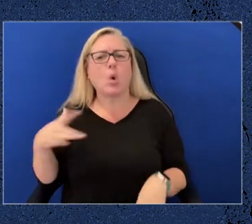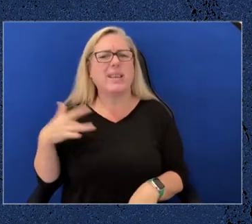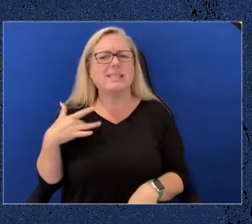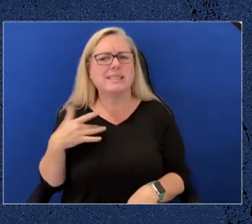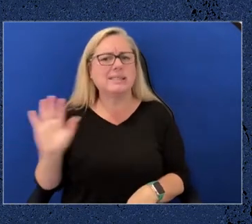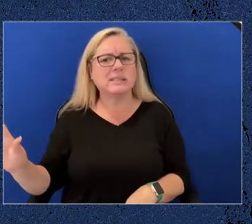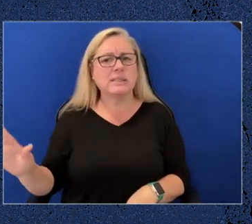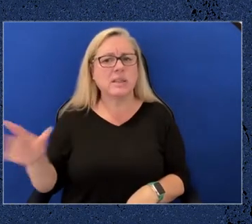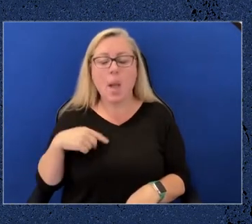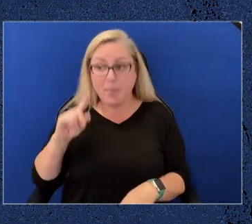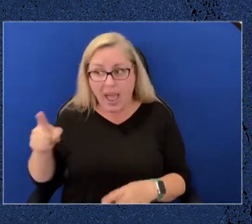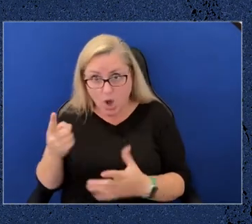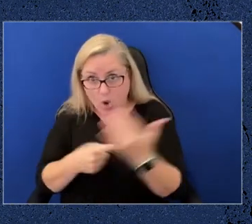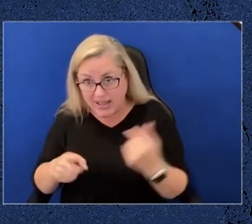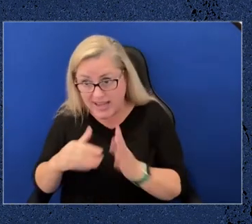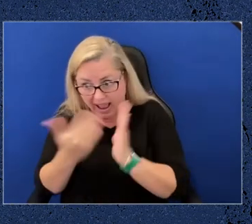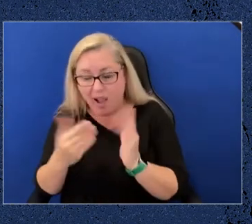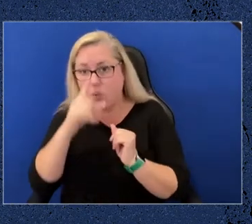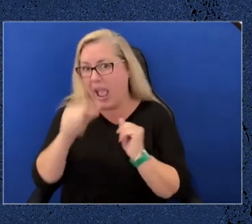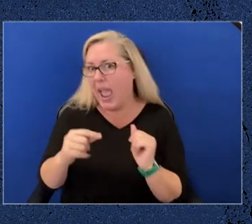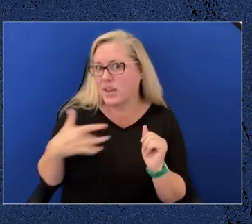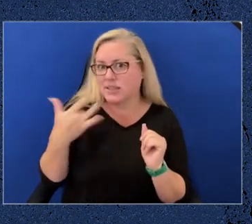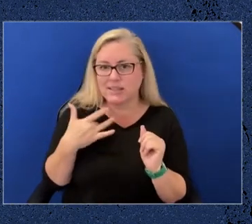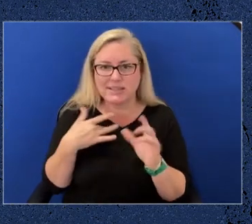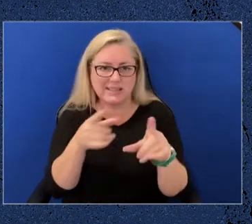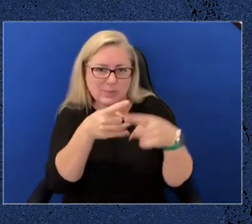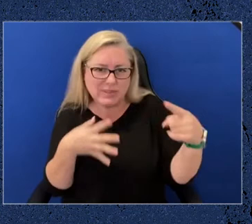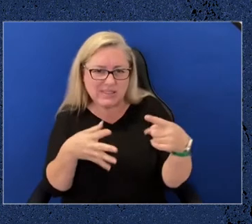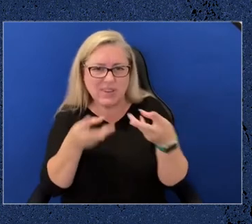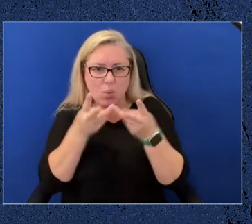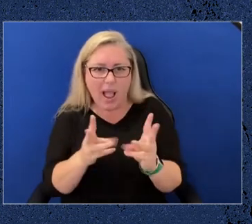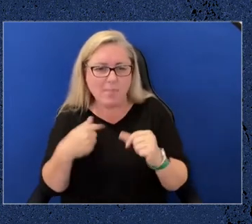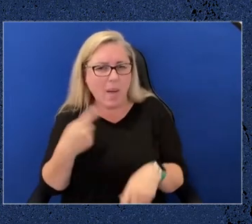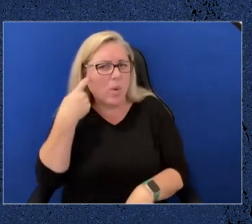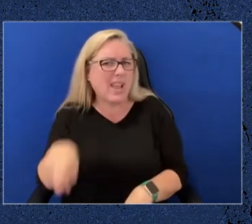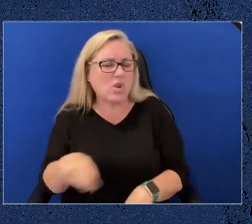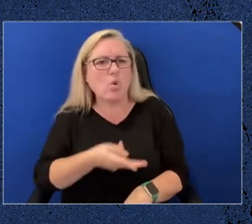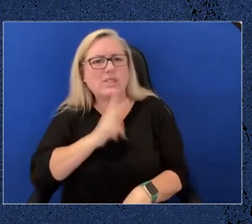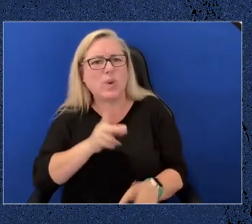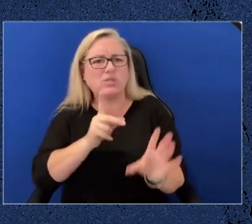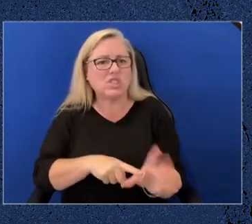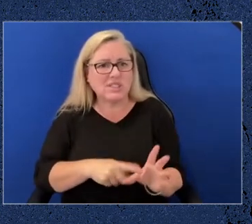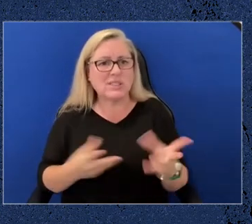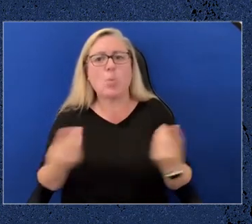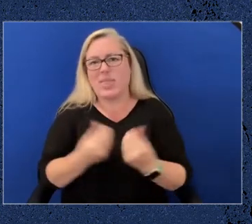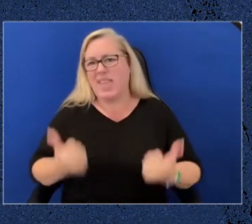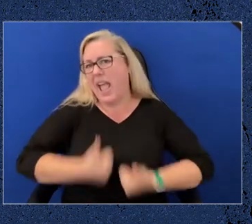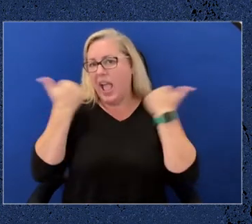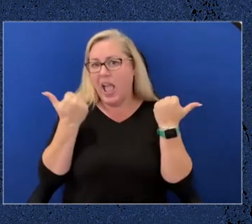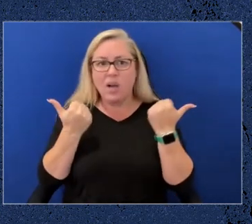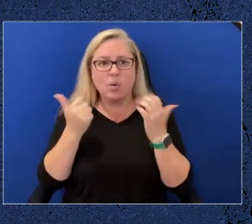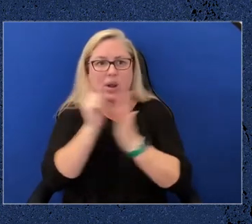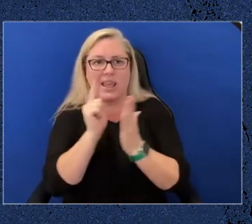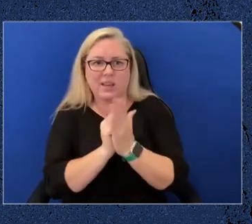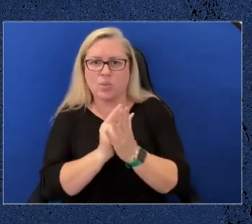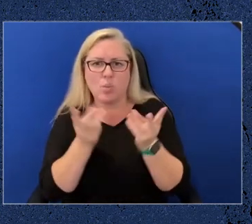in a certain way. And by the way, we're going to protect this thing that we now recognise after ignoring for 200 years. We're now going to protect it with our own legal protocols,